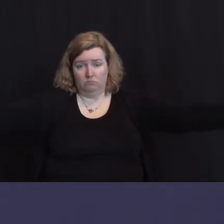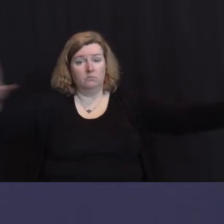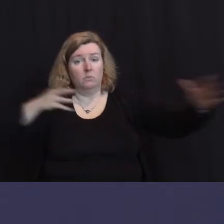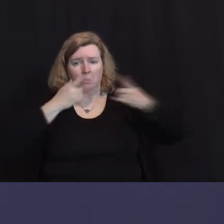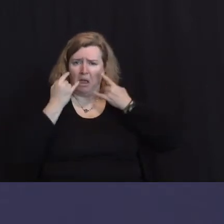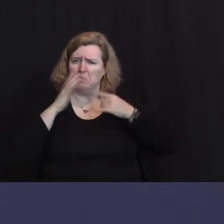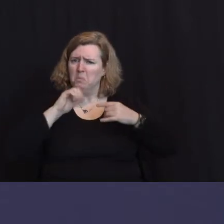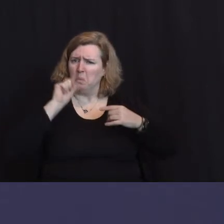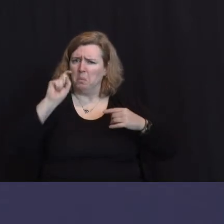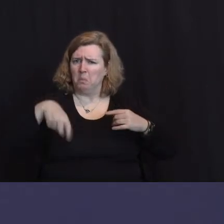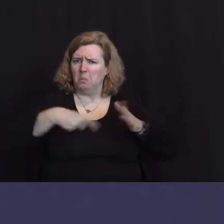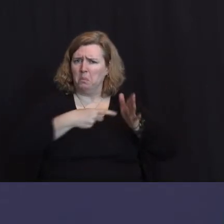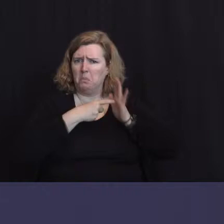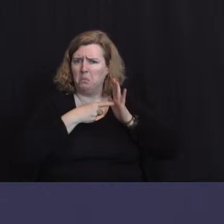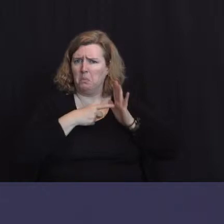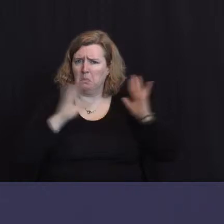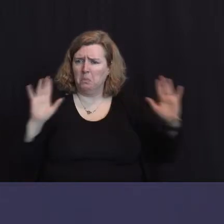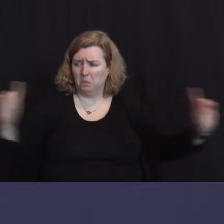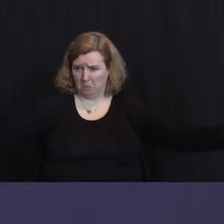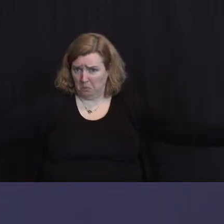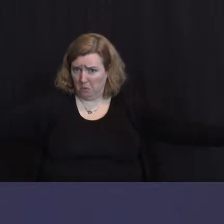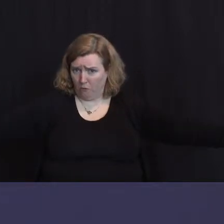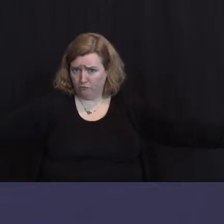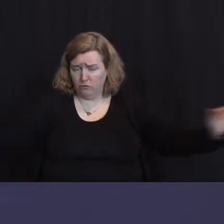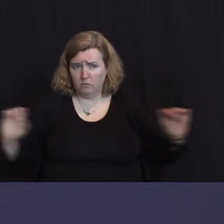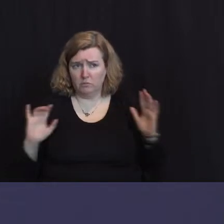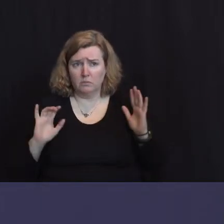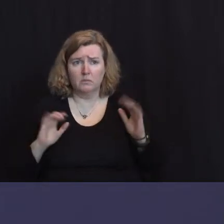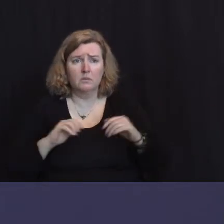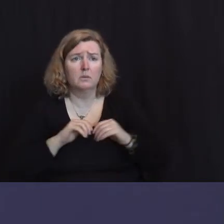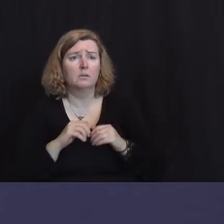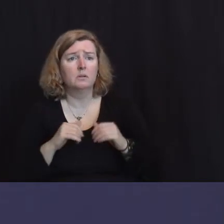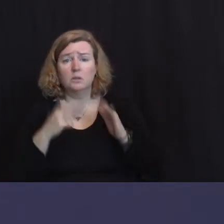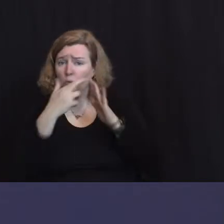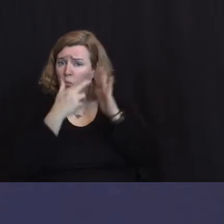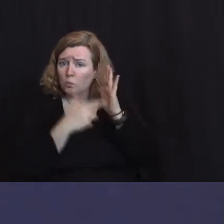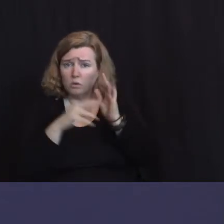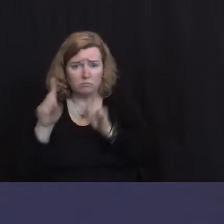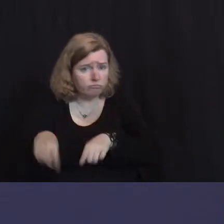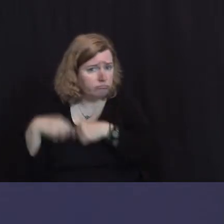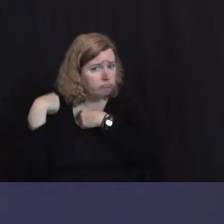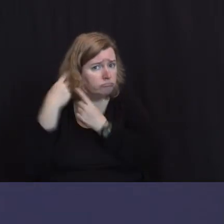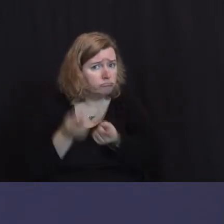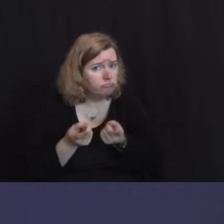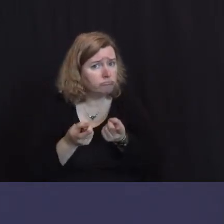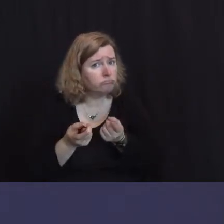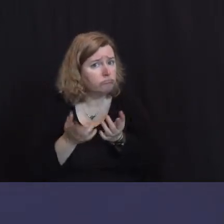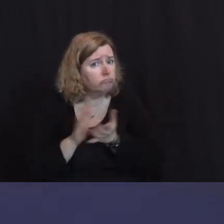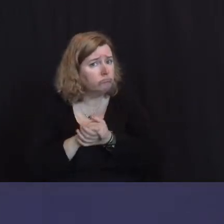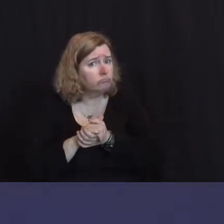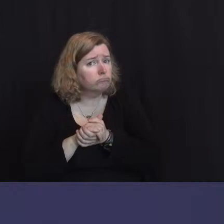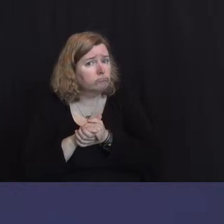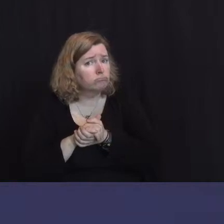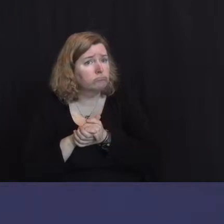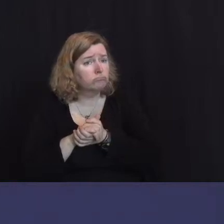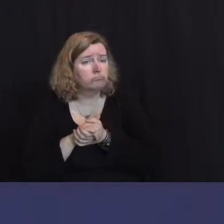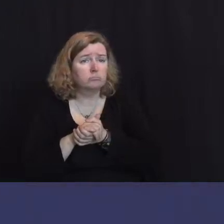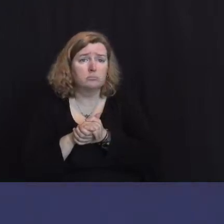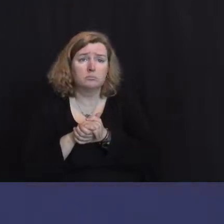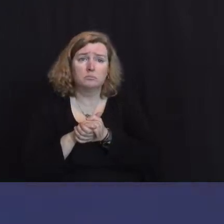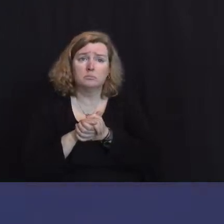not. That's the rule of the road in New Jersey. It has been from day one. Tina.